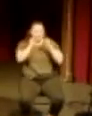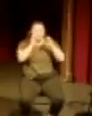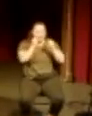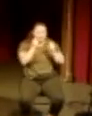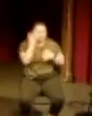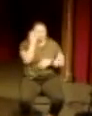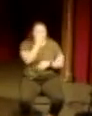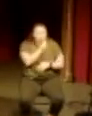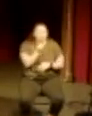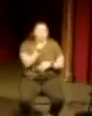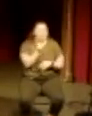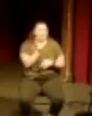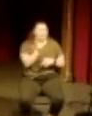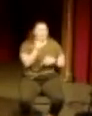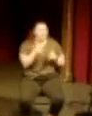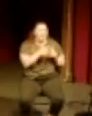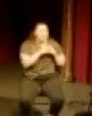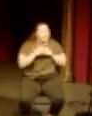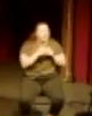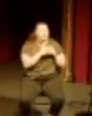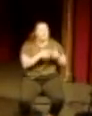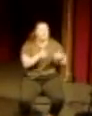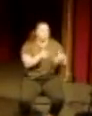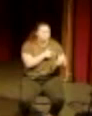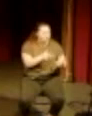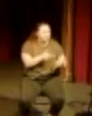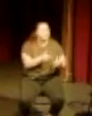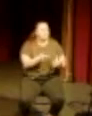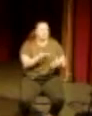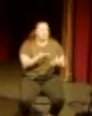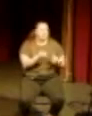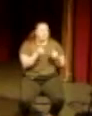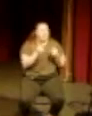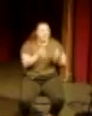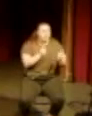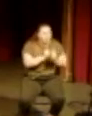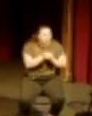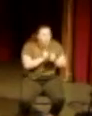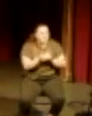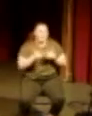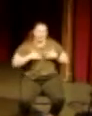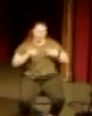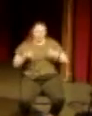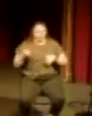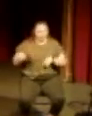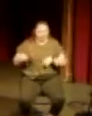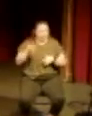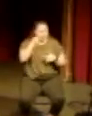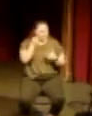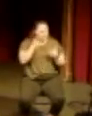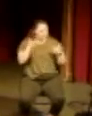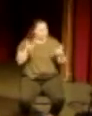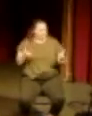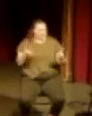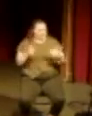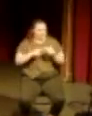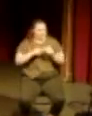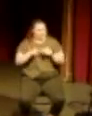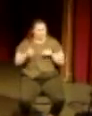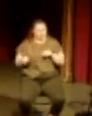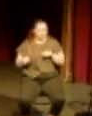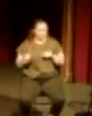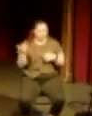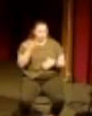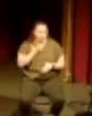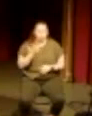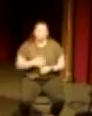Welding Society does all kinds of contests and events there, because it really is a big time facility. So what we're doing